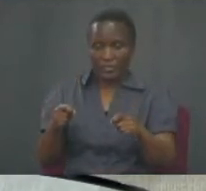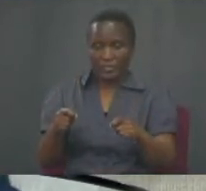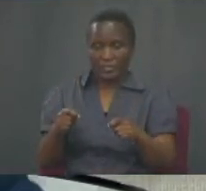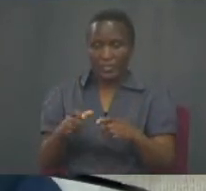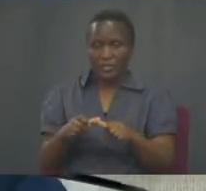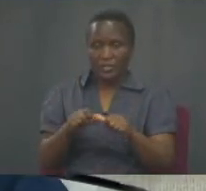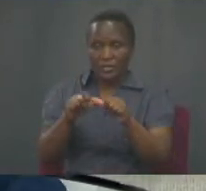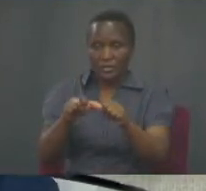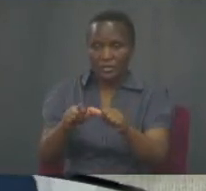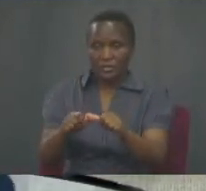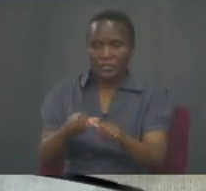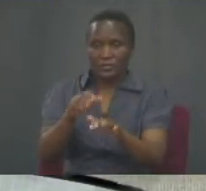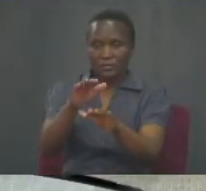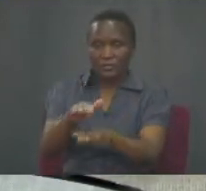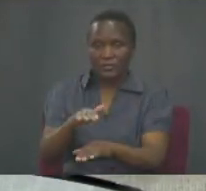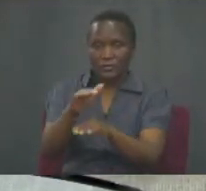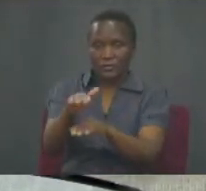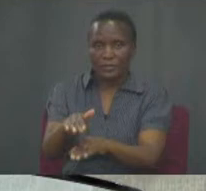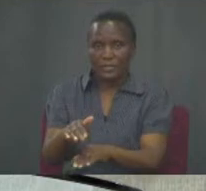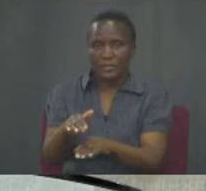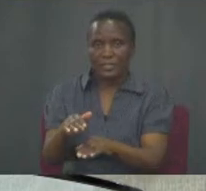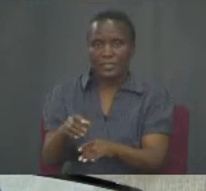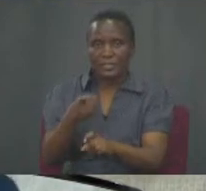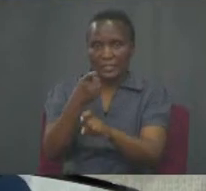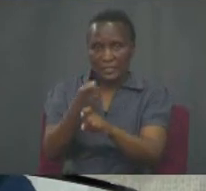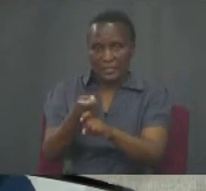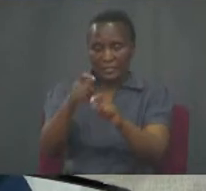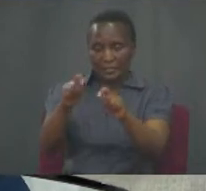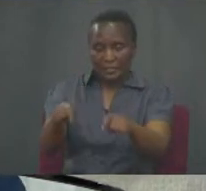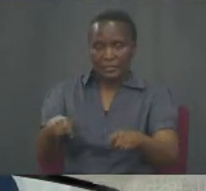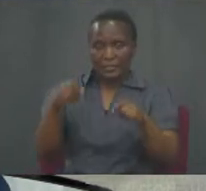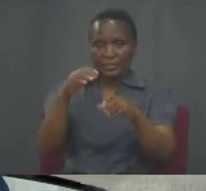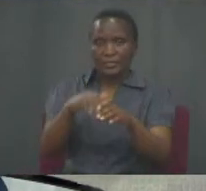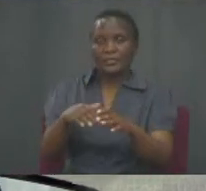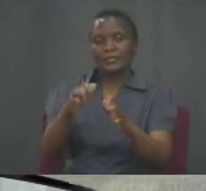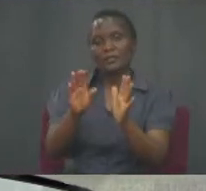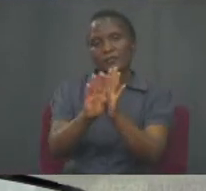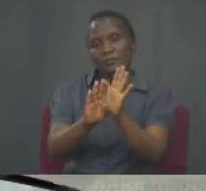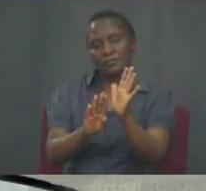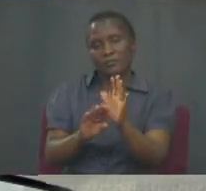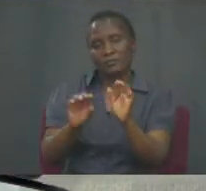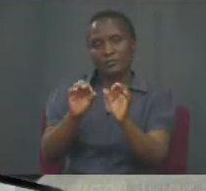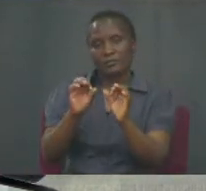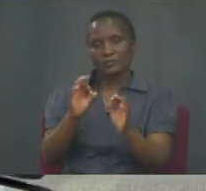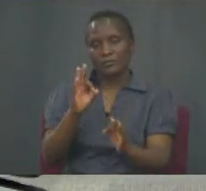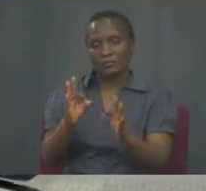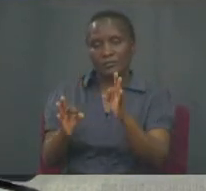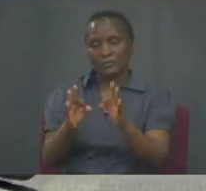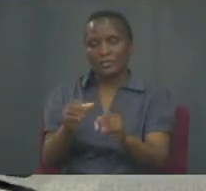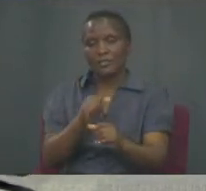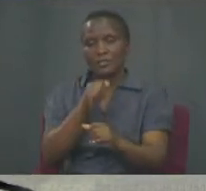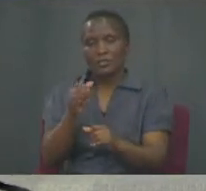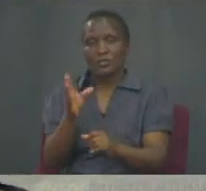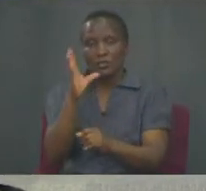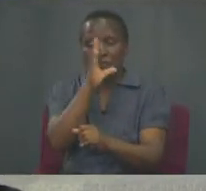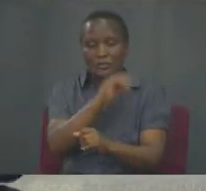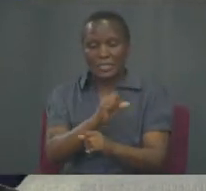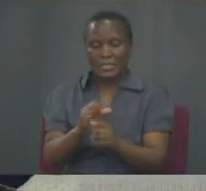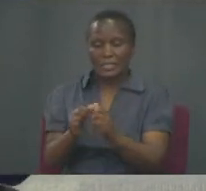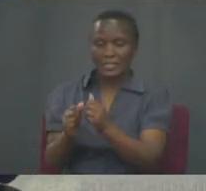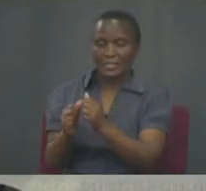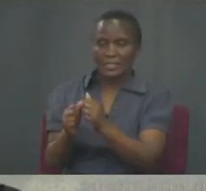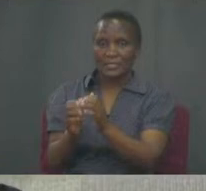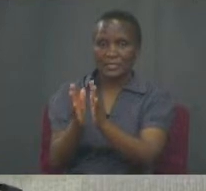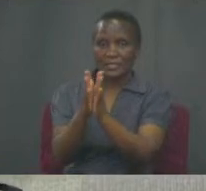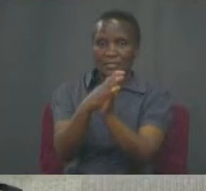this issue of iron chariots in the book of Judges, you will not miss the story of Deborah and